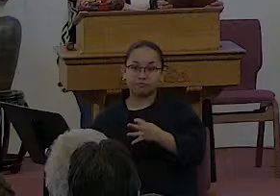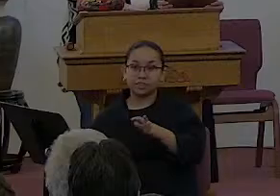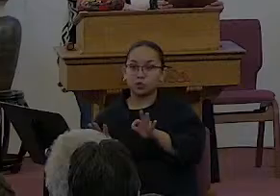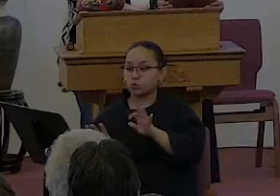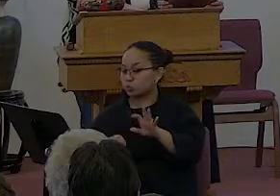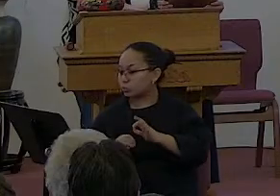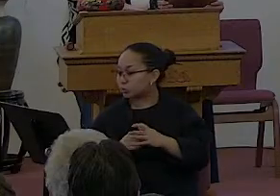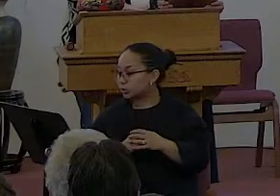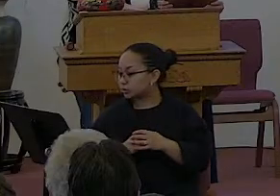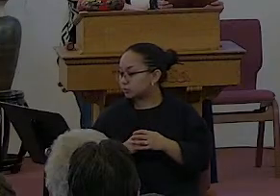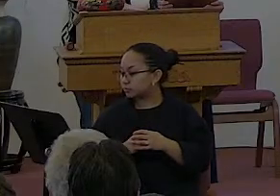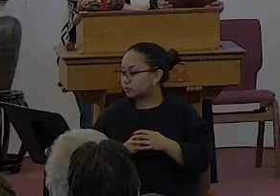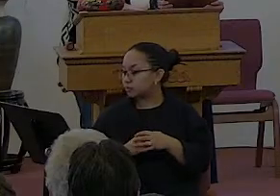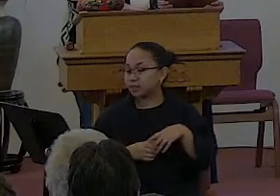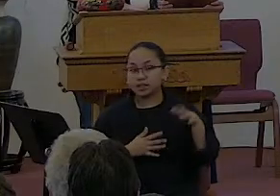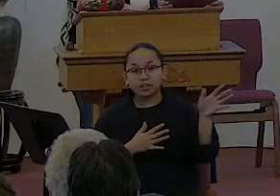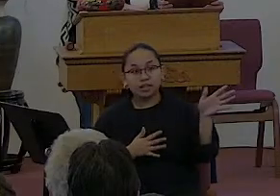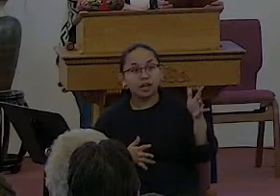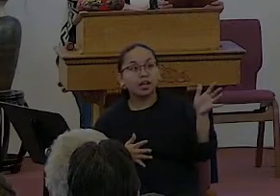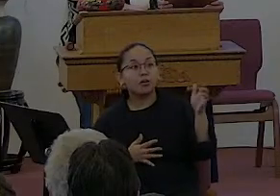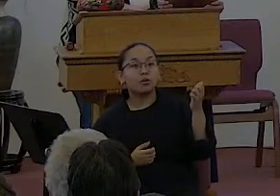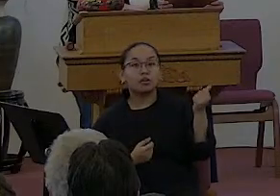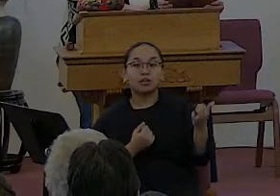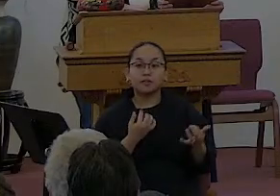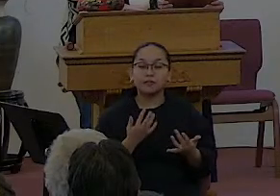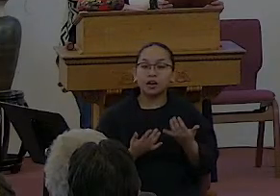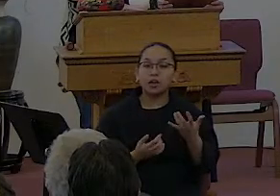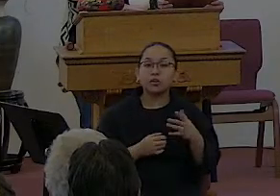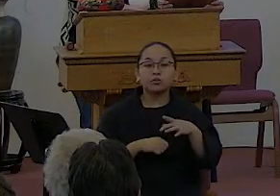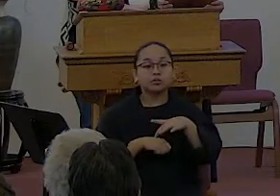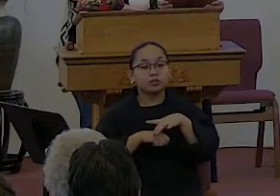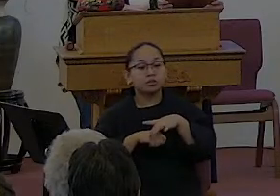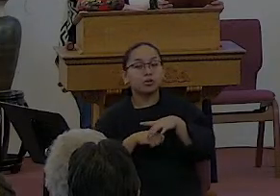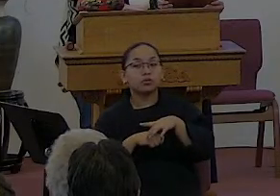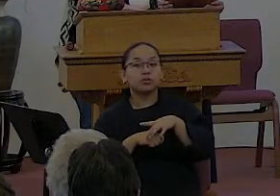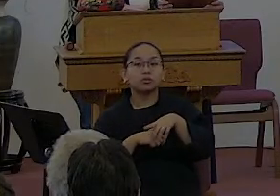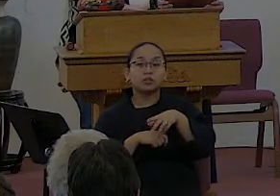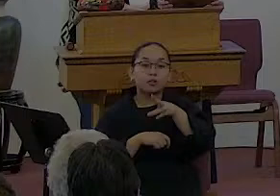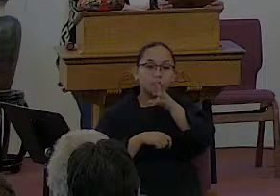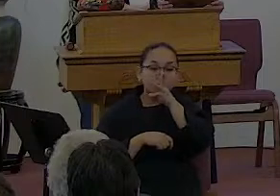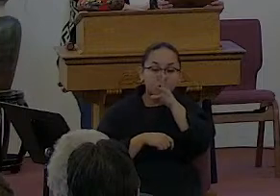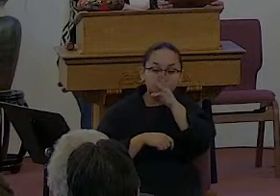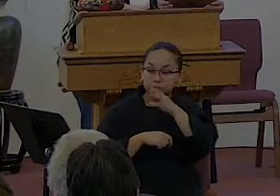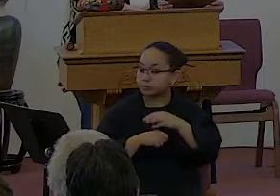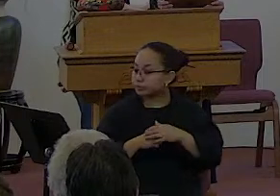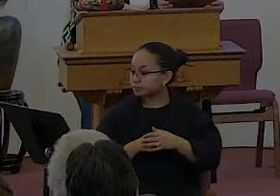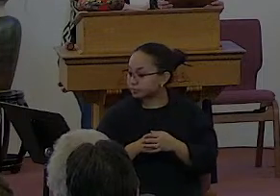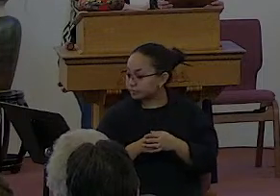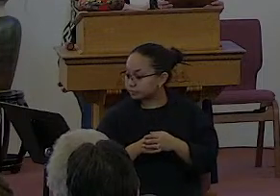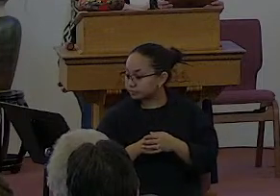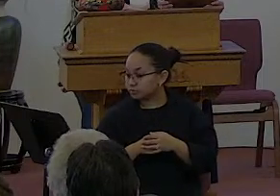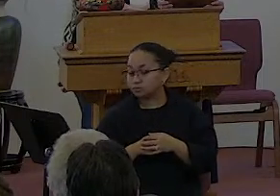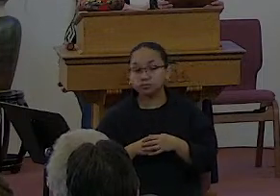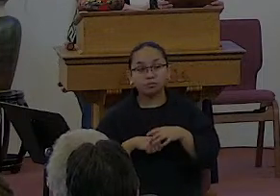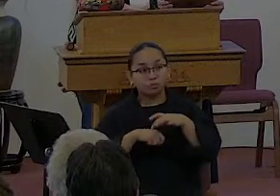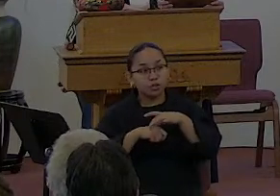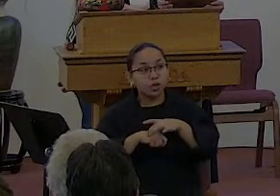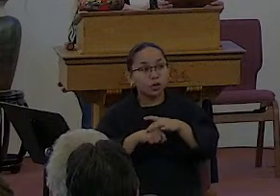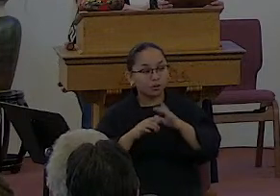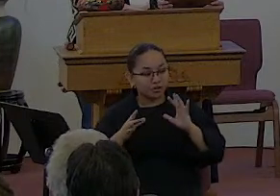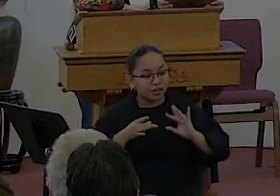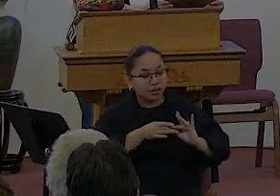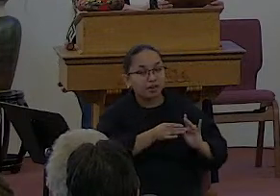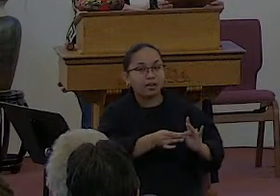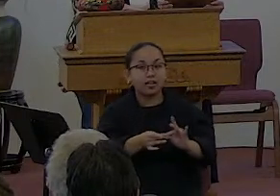The air, the fire, the water, the earth bind us as humans, bring us together,